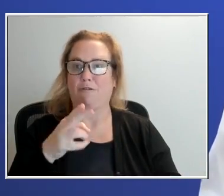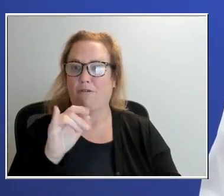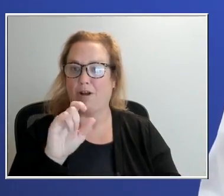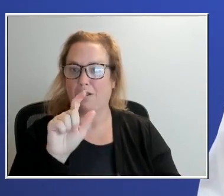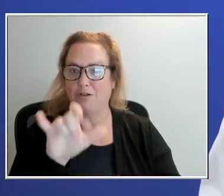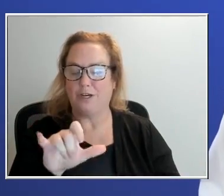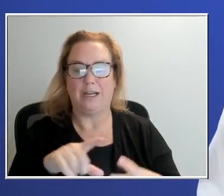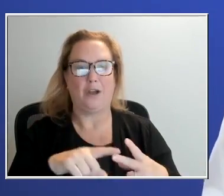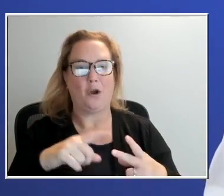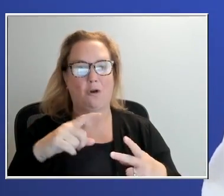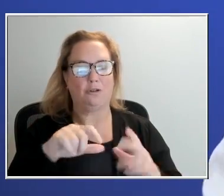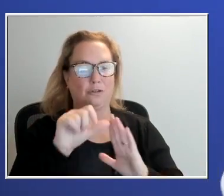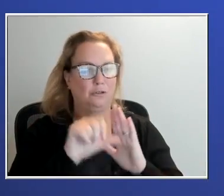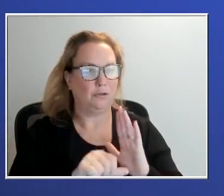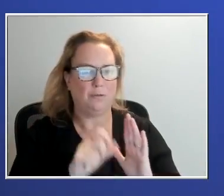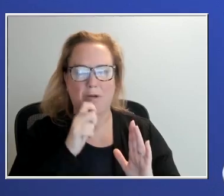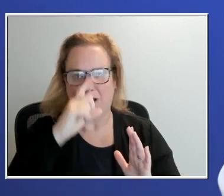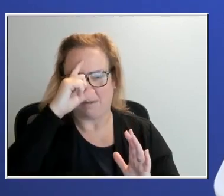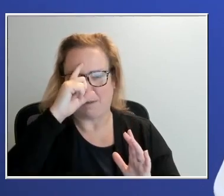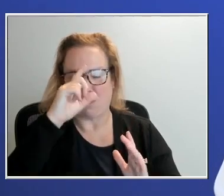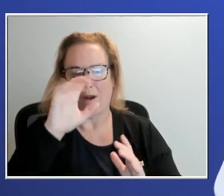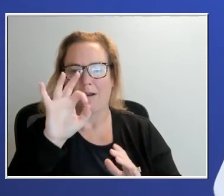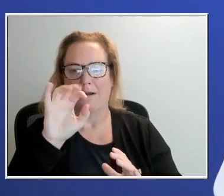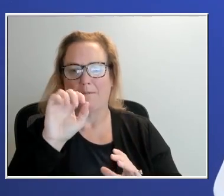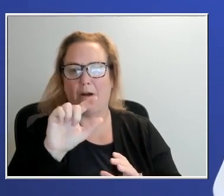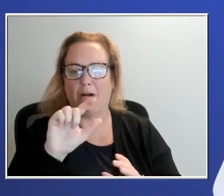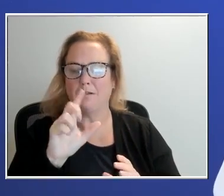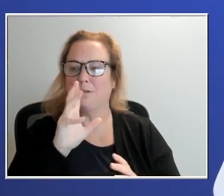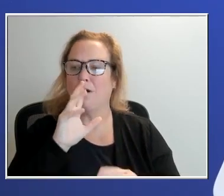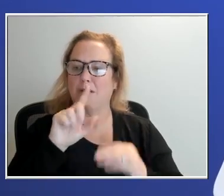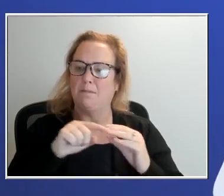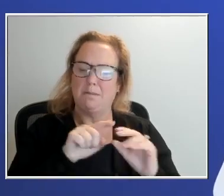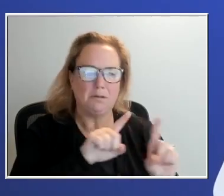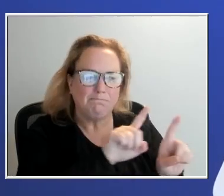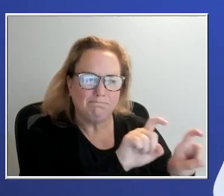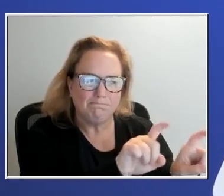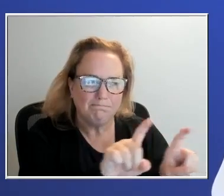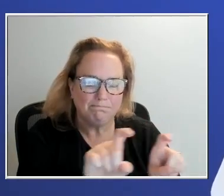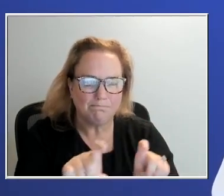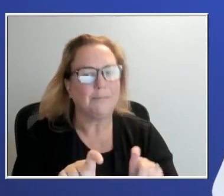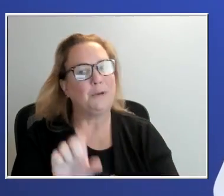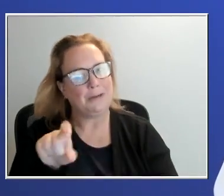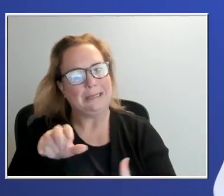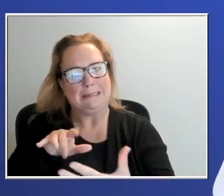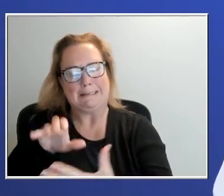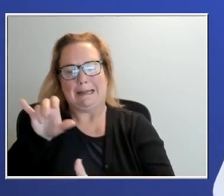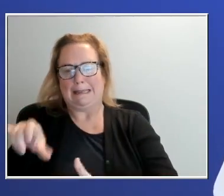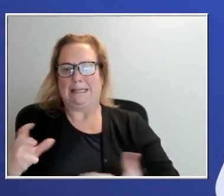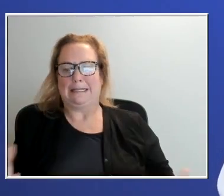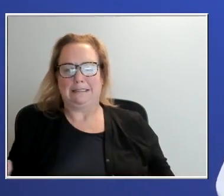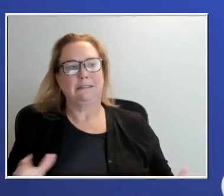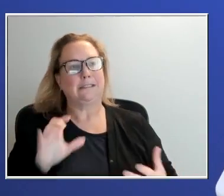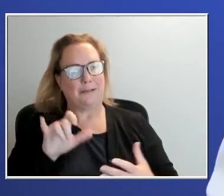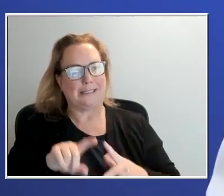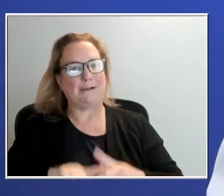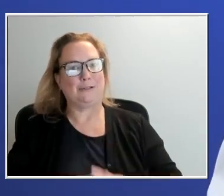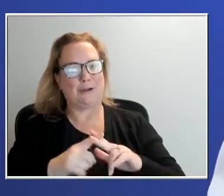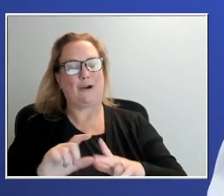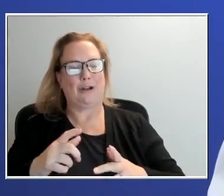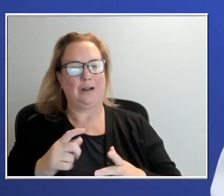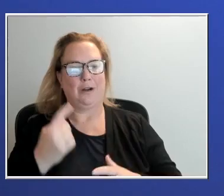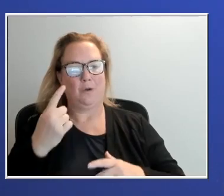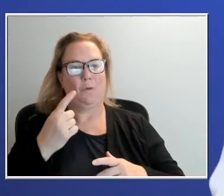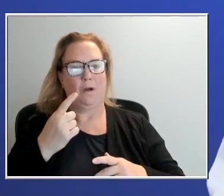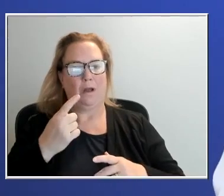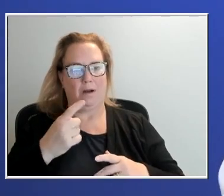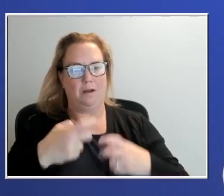the brain fog. So I started, talking to everybody, and I was like, okay, this needs to be studied. So that's how the study originated. There was one major problem.